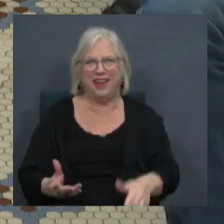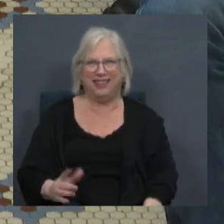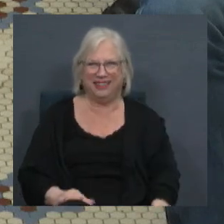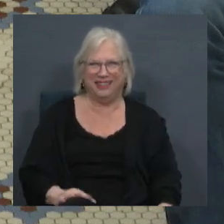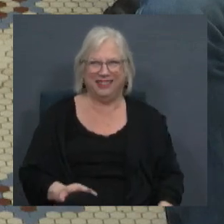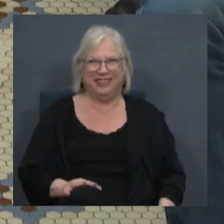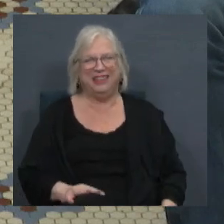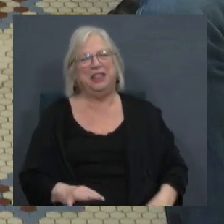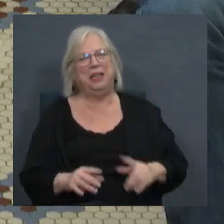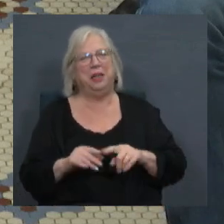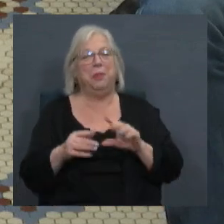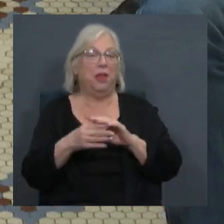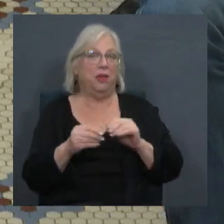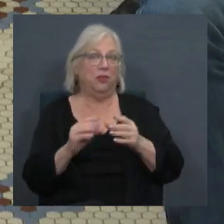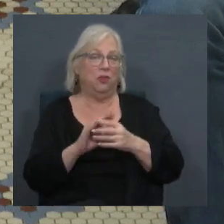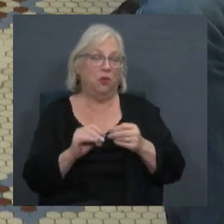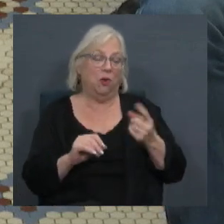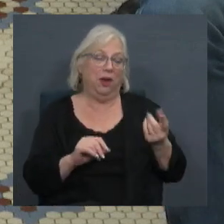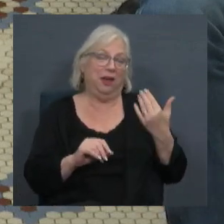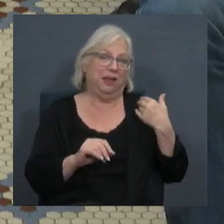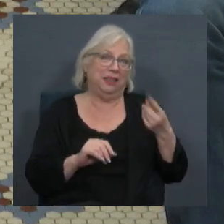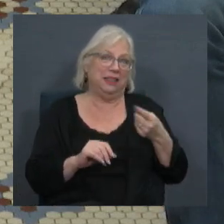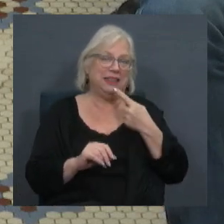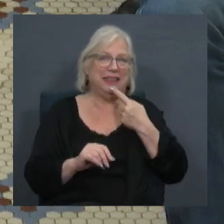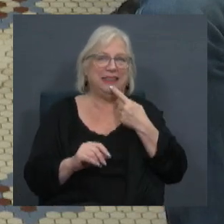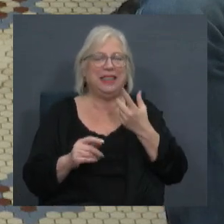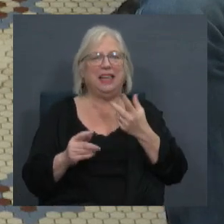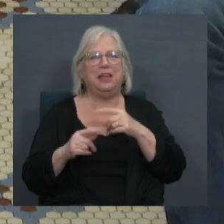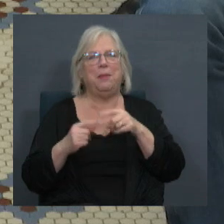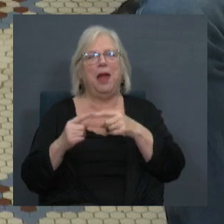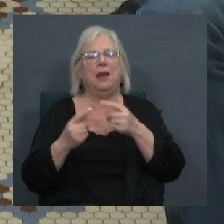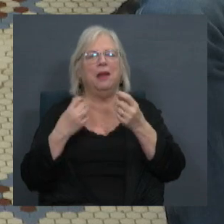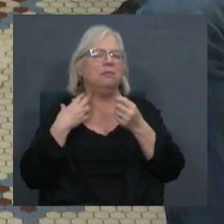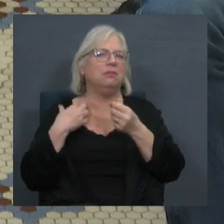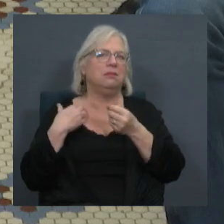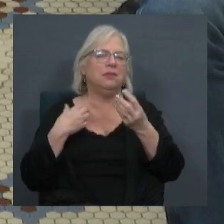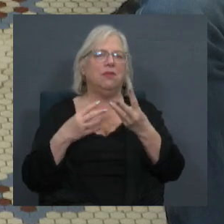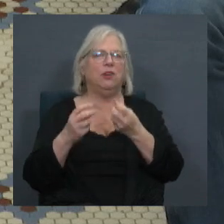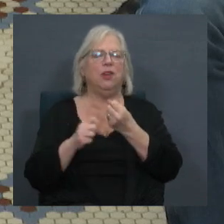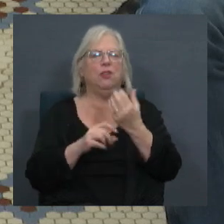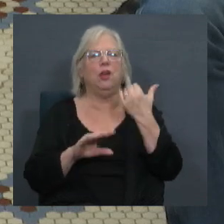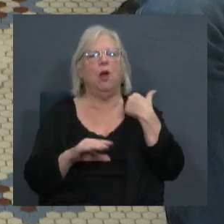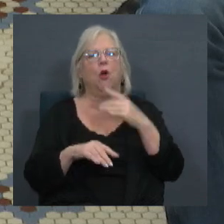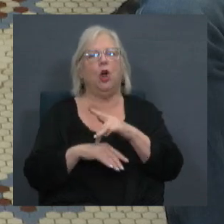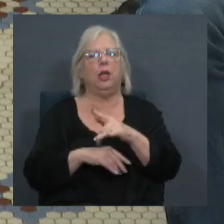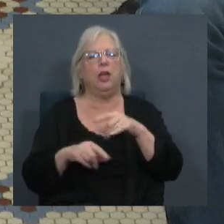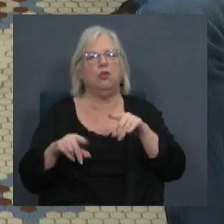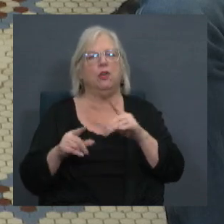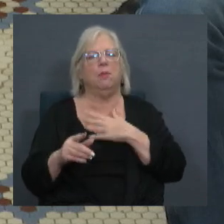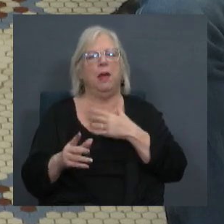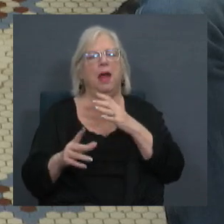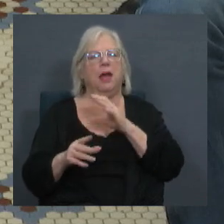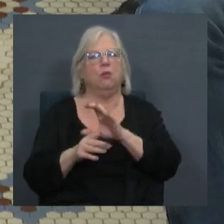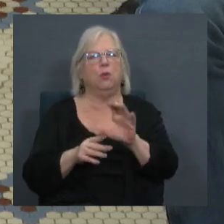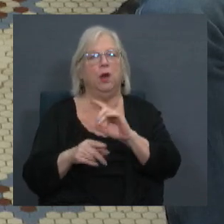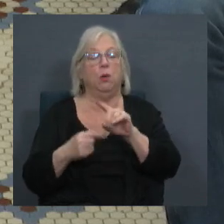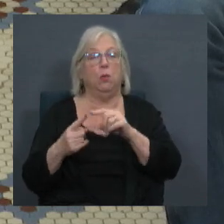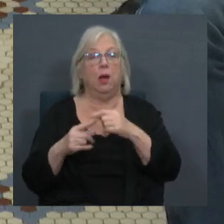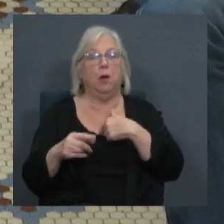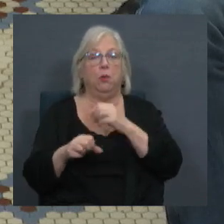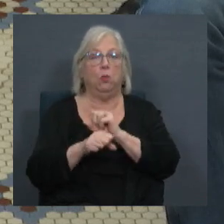But the story he was sharing with you is about how a number of years ago, earlier in my career when I was working with American